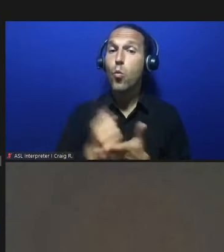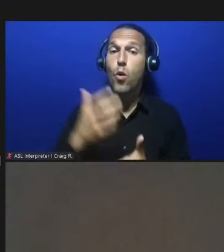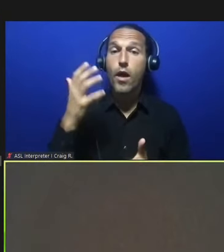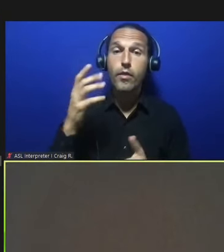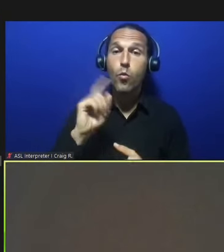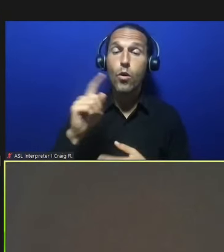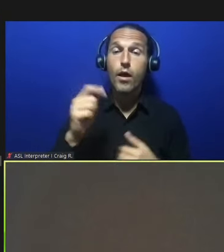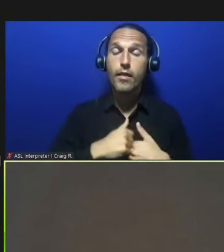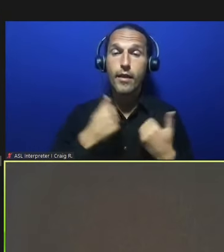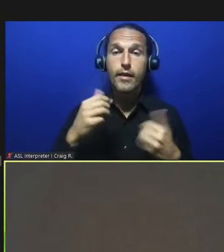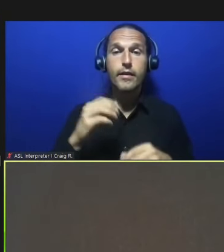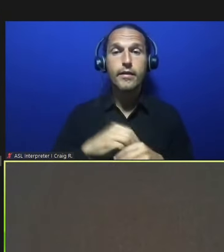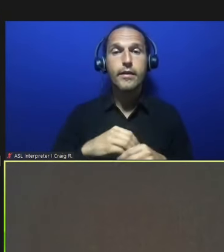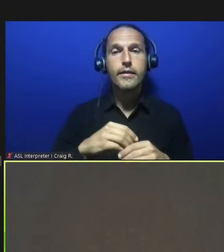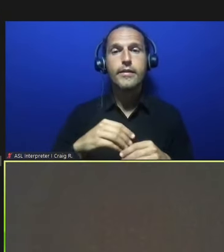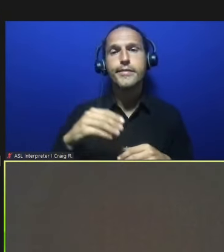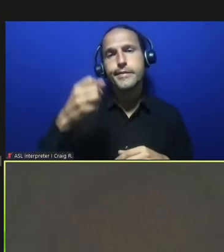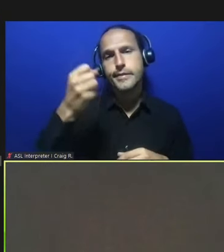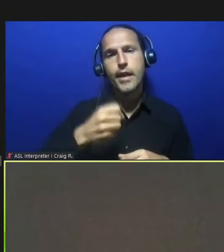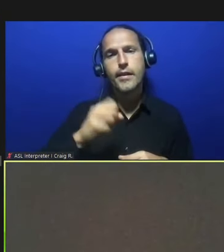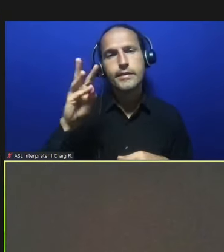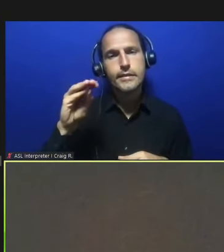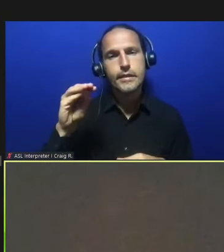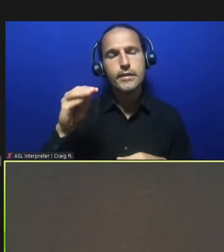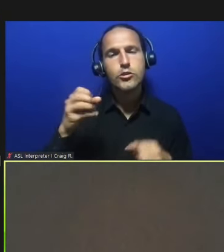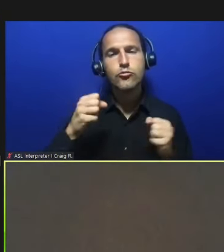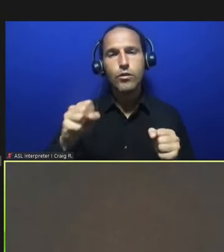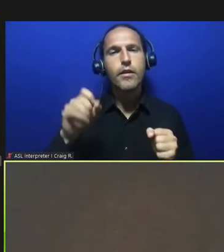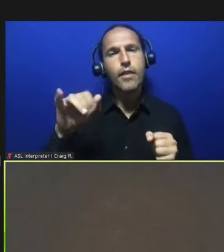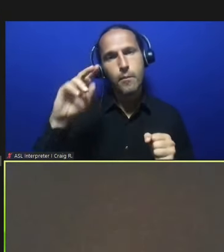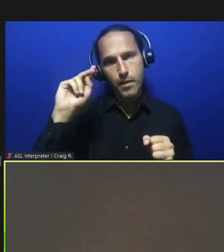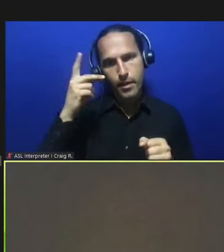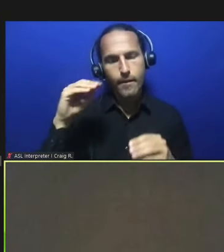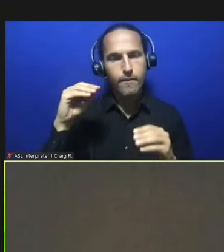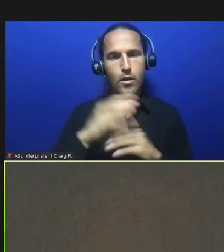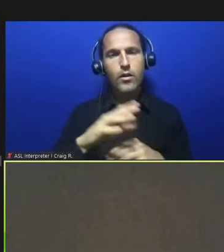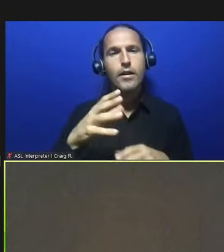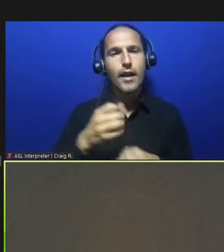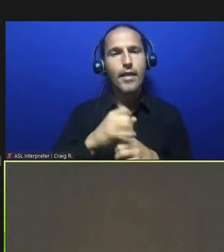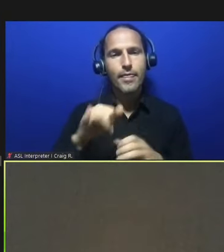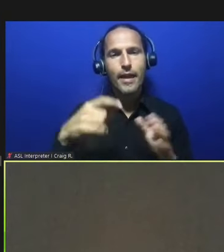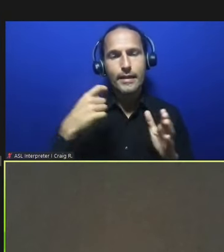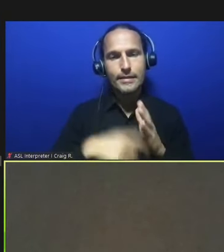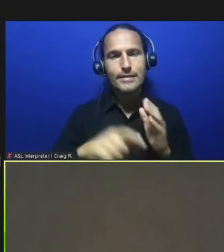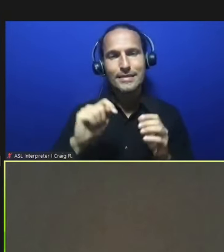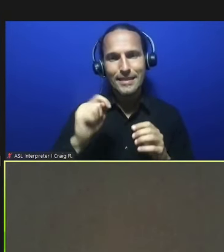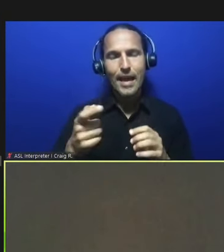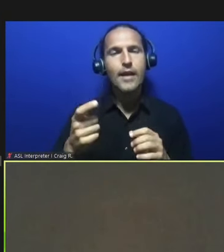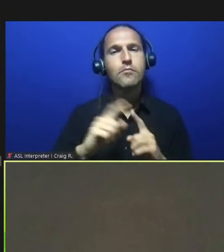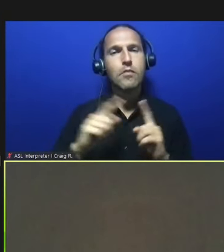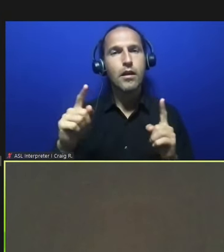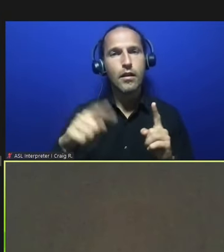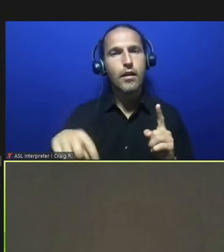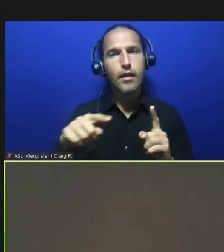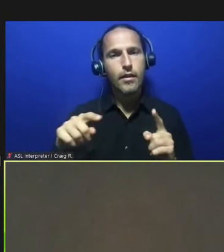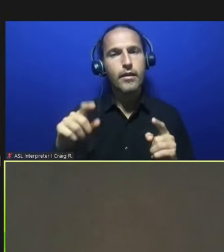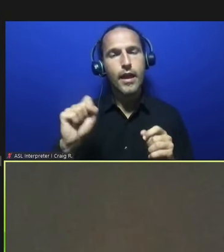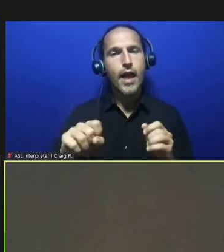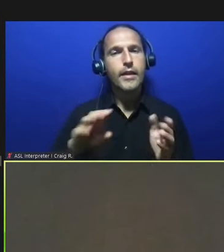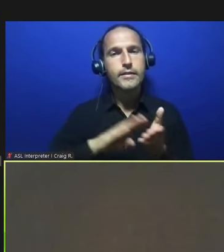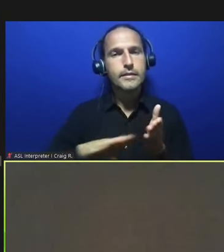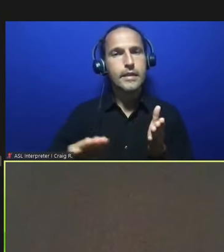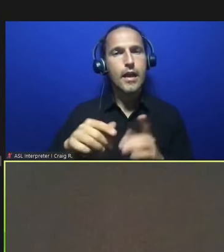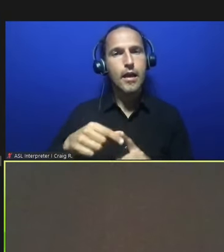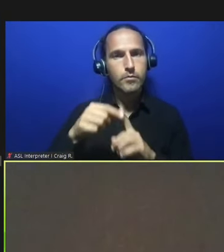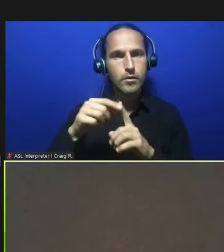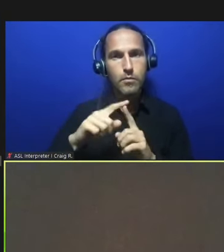people live in the sub 60th Street area. The political influence gets them that tax, but the proposal would allow them to be exempt. Yet the goal